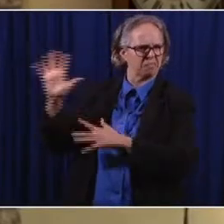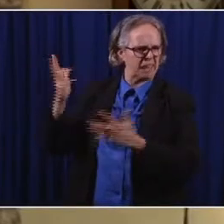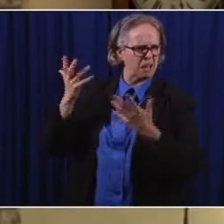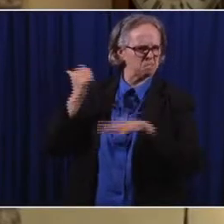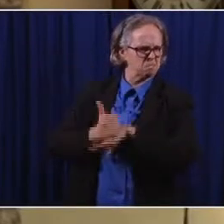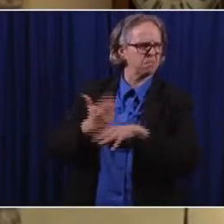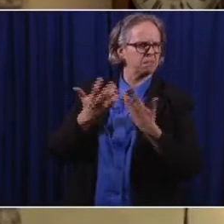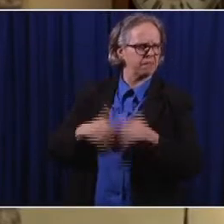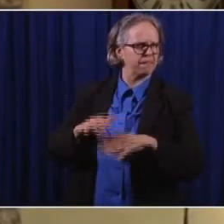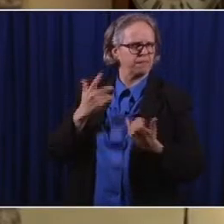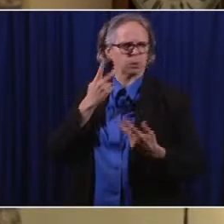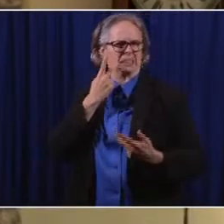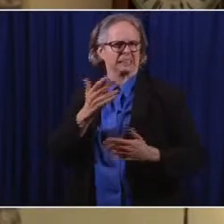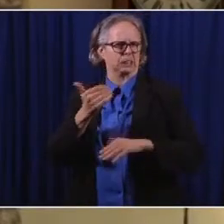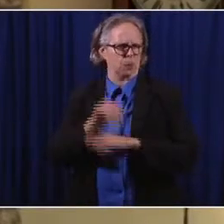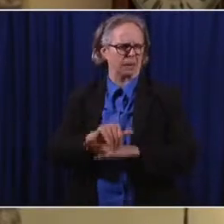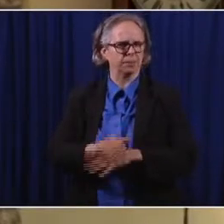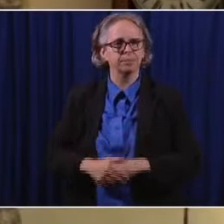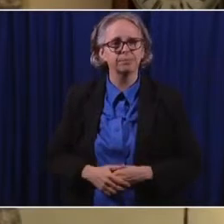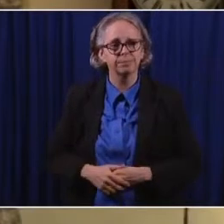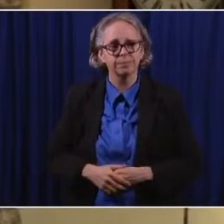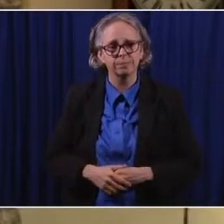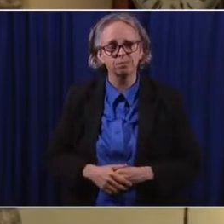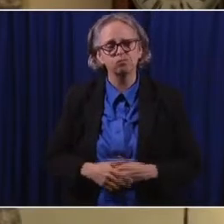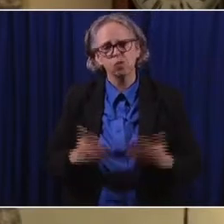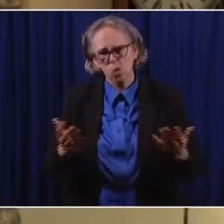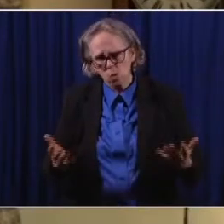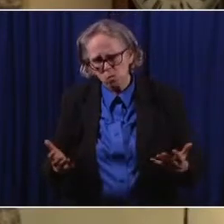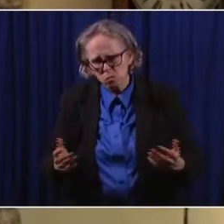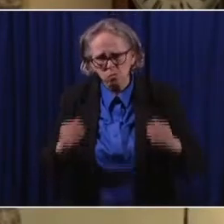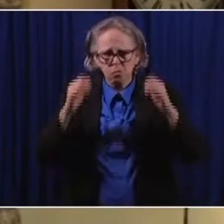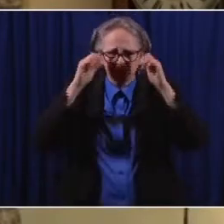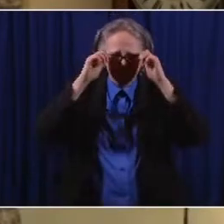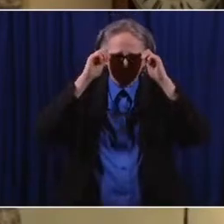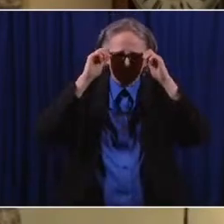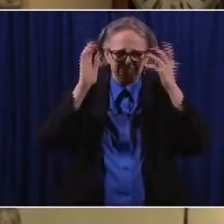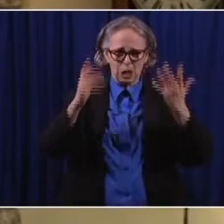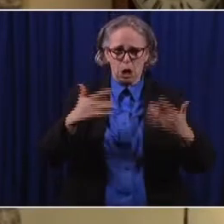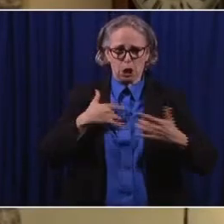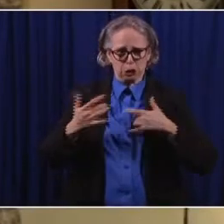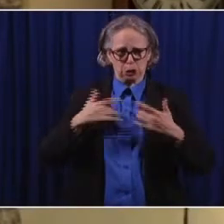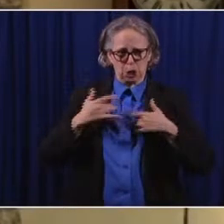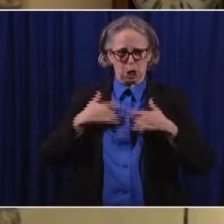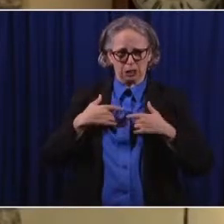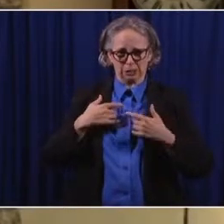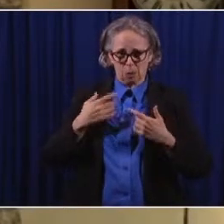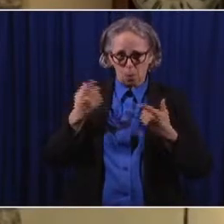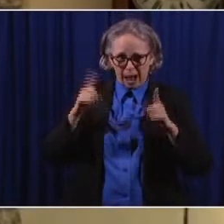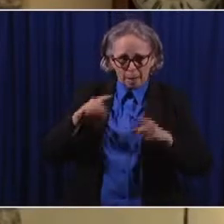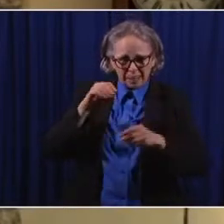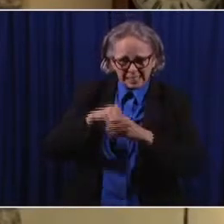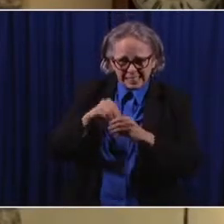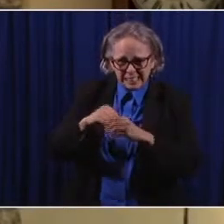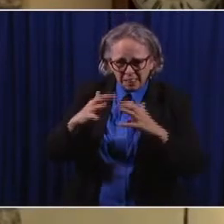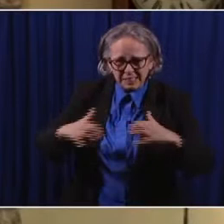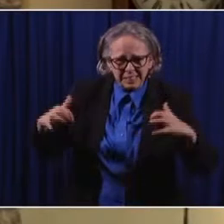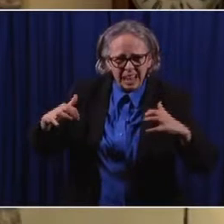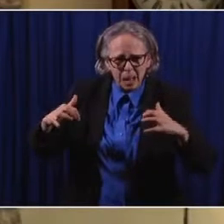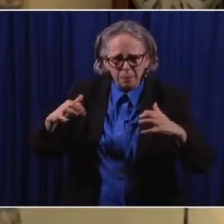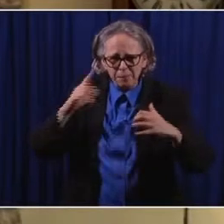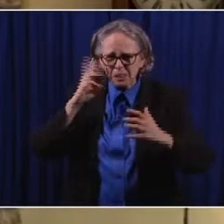the real concern is not what happens inside that stadium with 6,000 people. The concern is getting in, getting